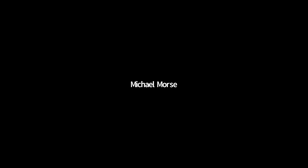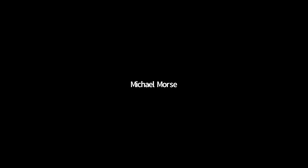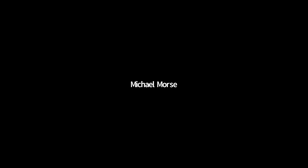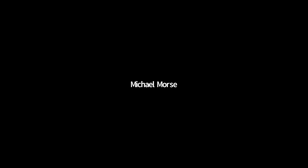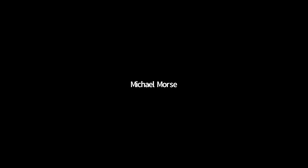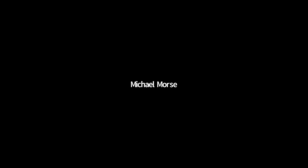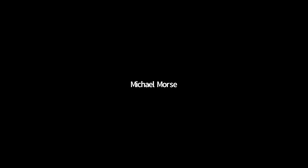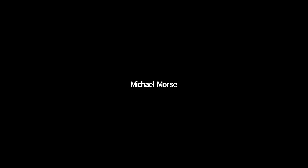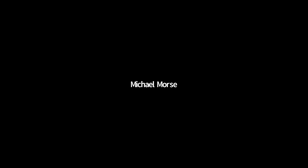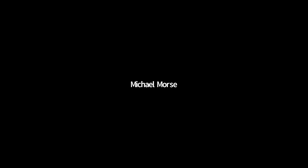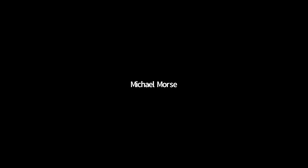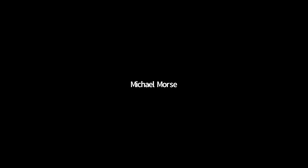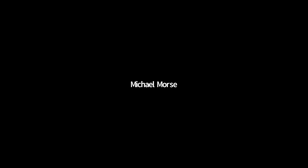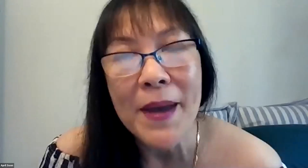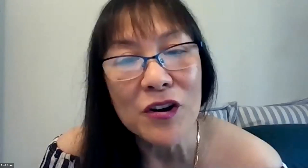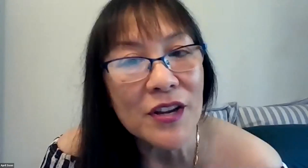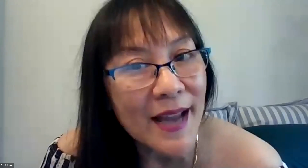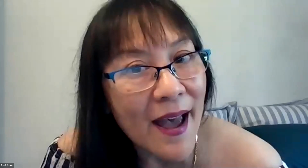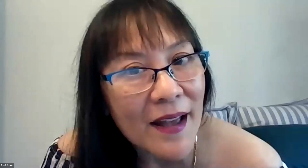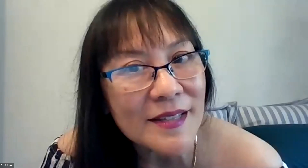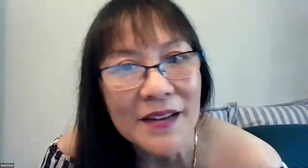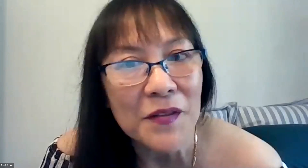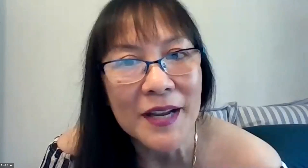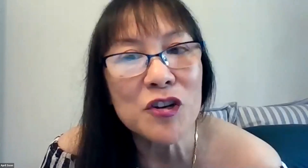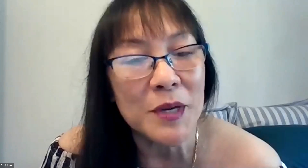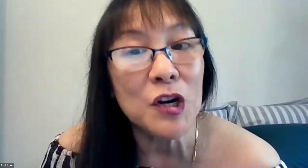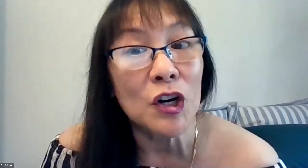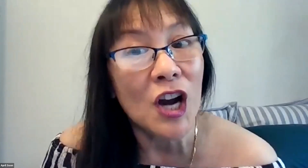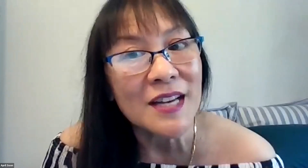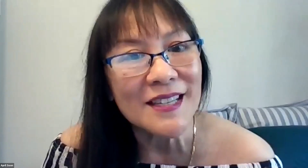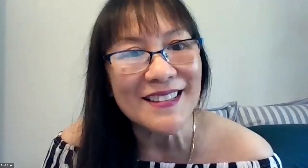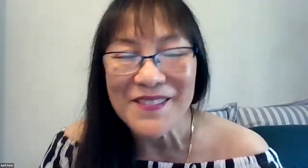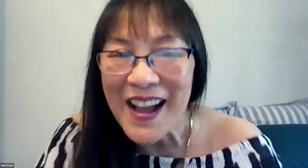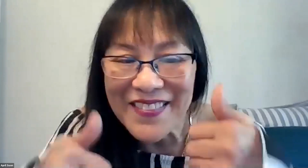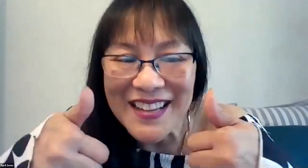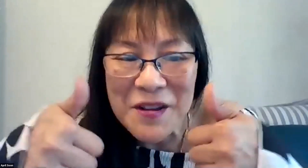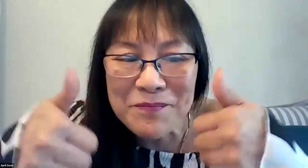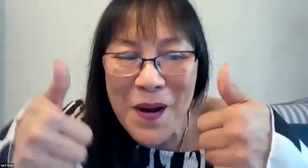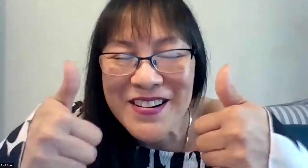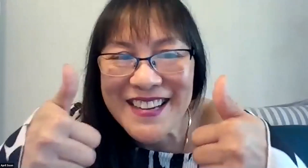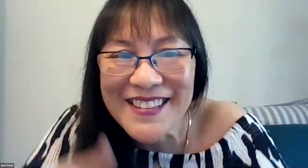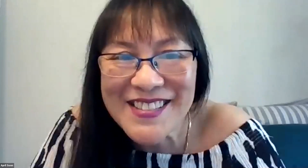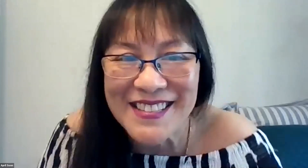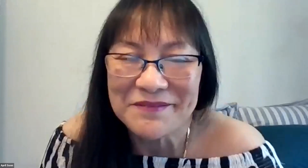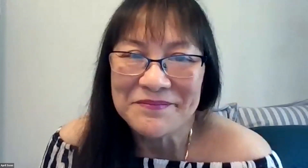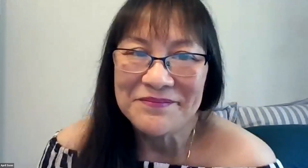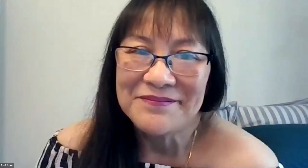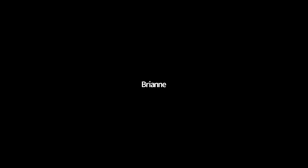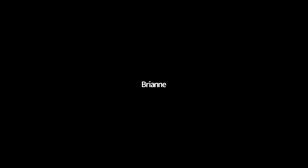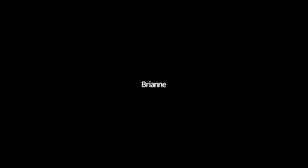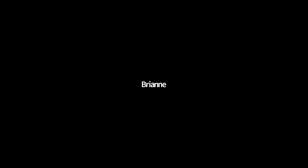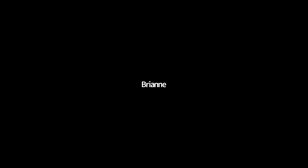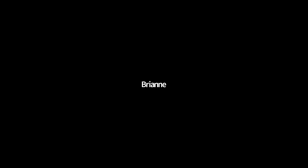If you live in another city, or better yet, another country or continent, that's a bonus.